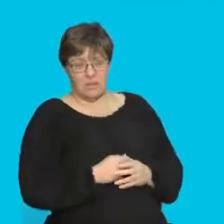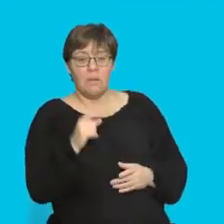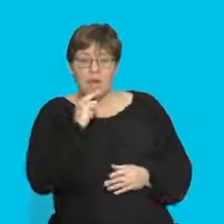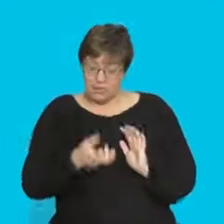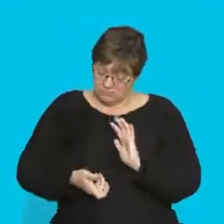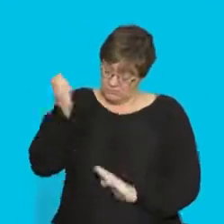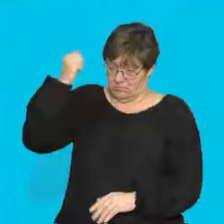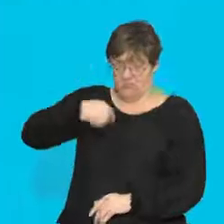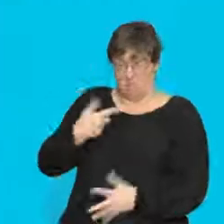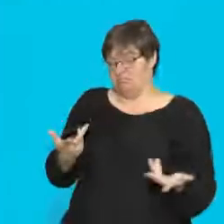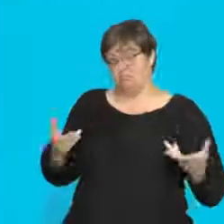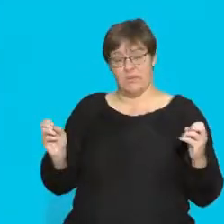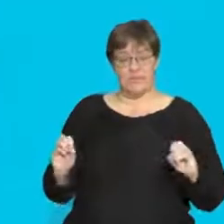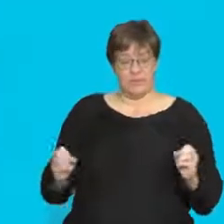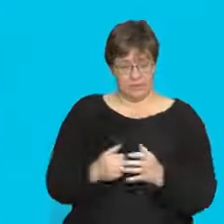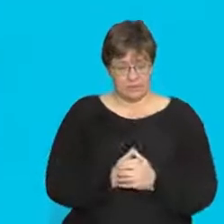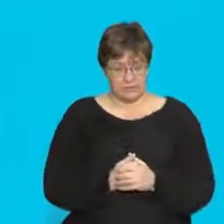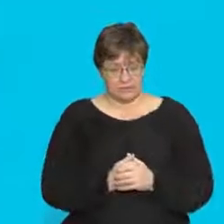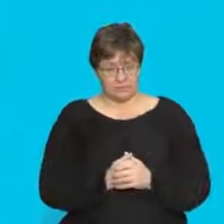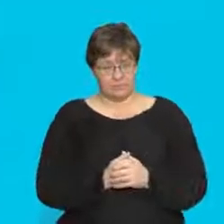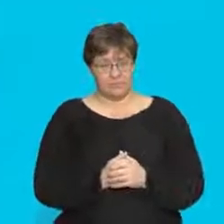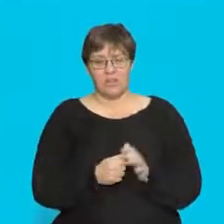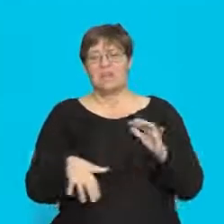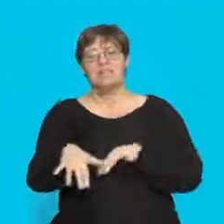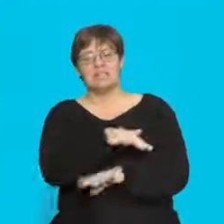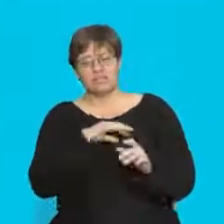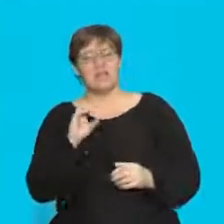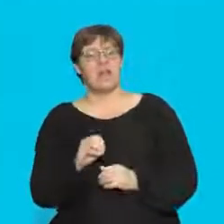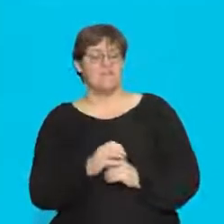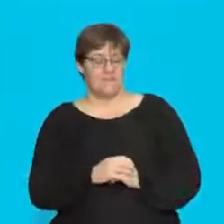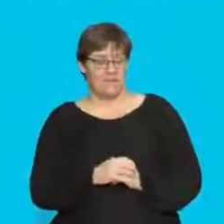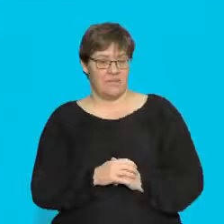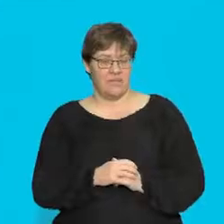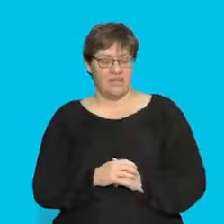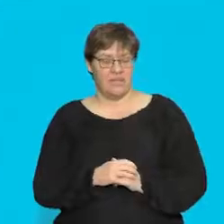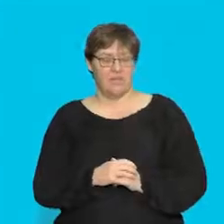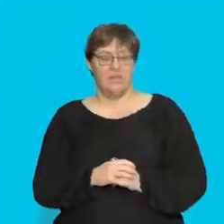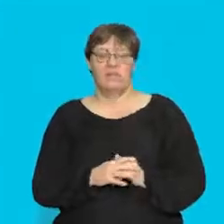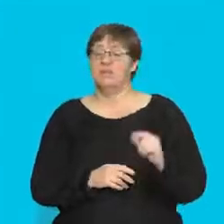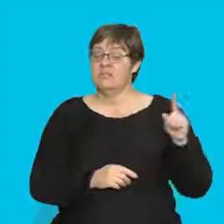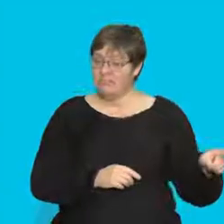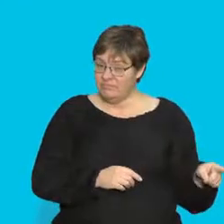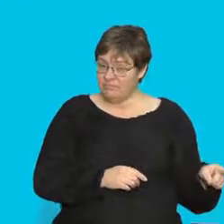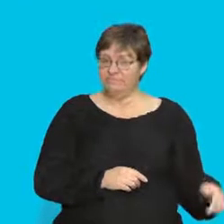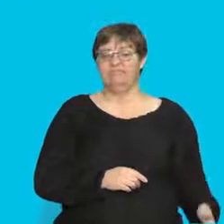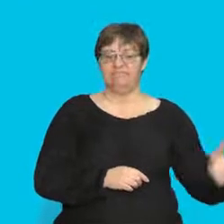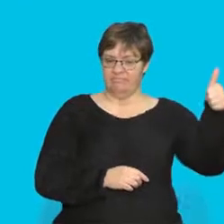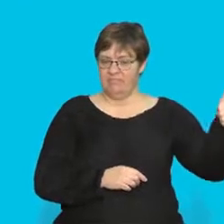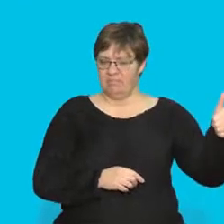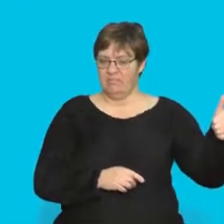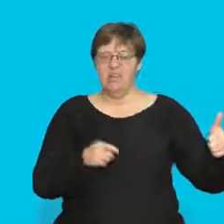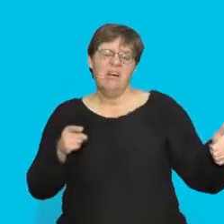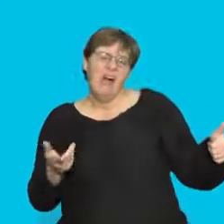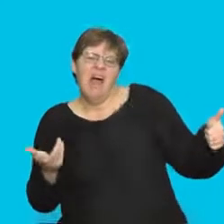helping the buffalo. It's also not harming the buffalo. So we've got the situation where one organism,